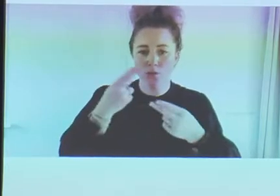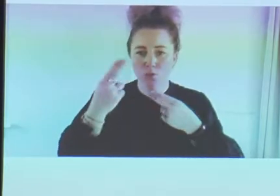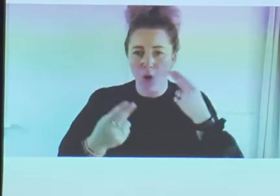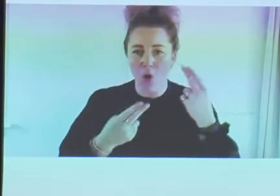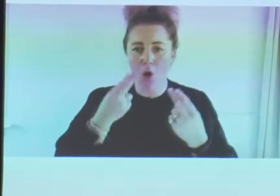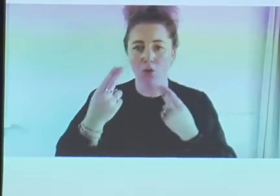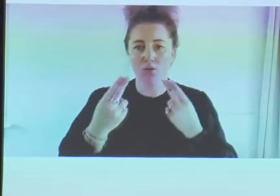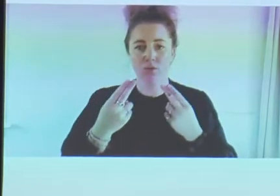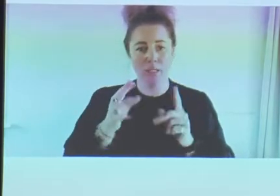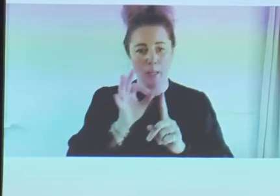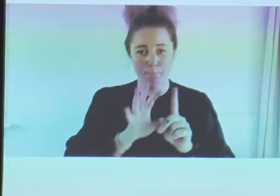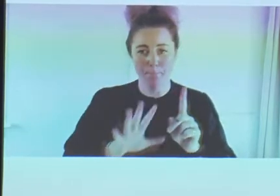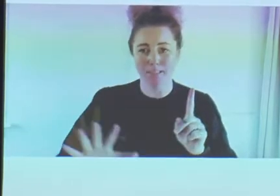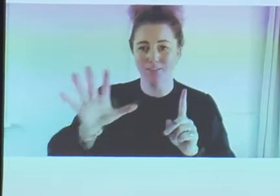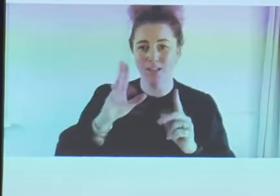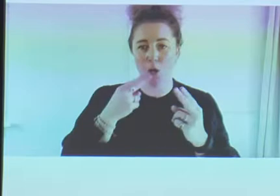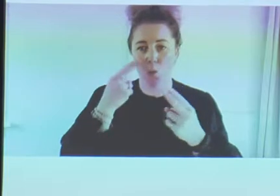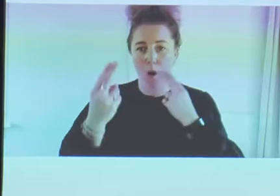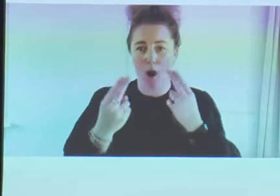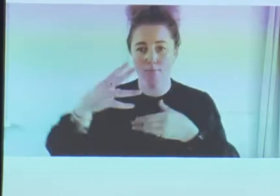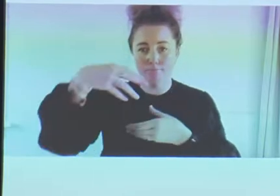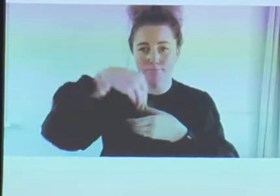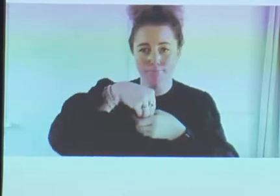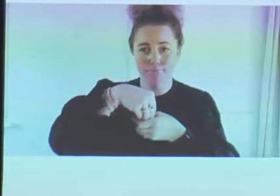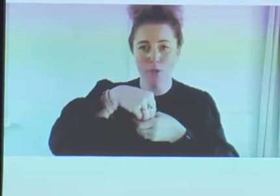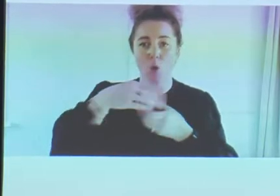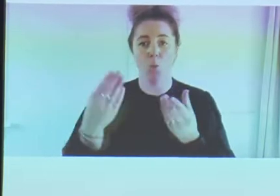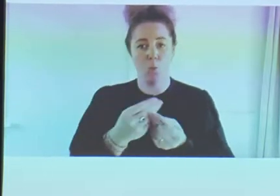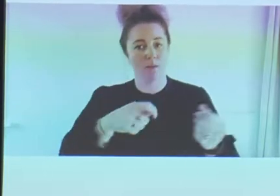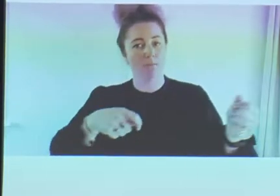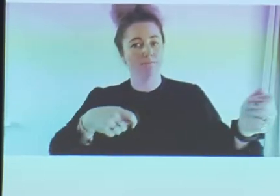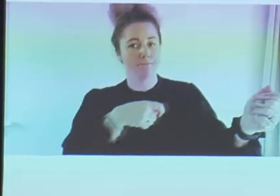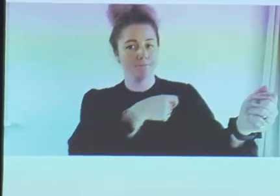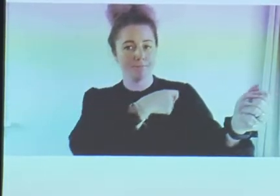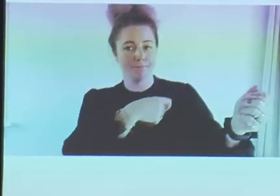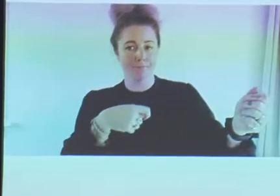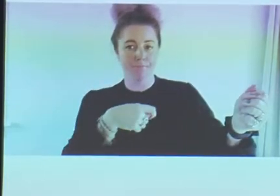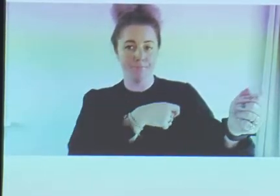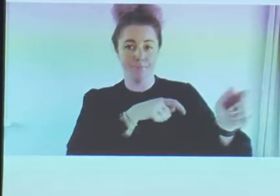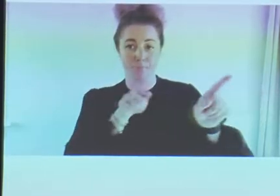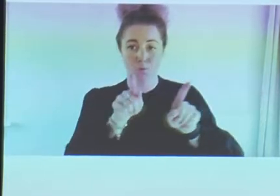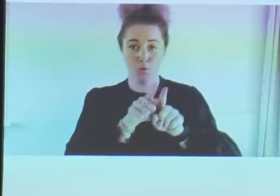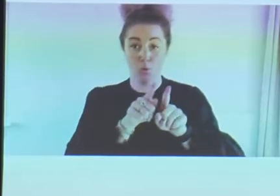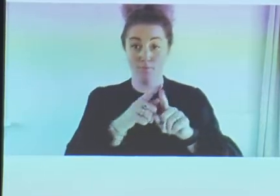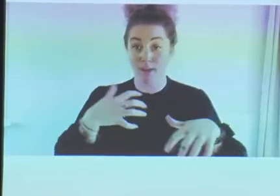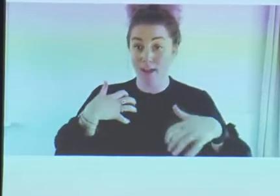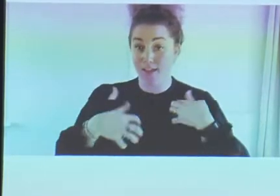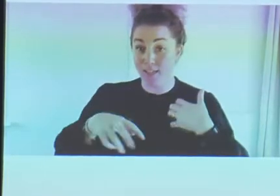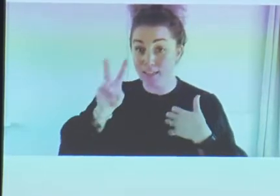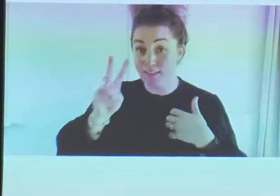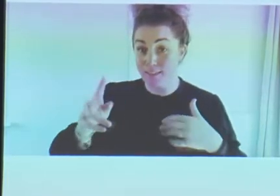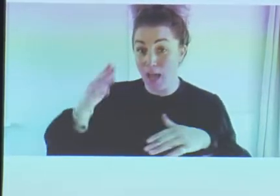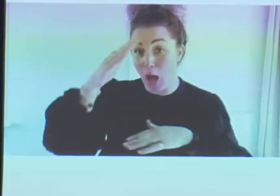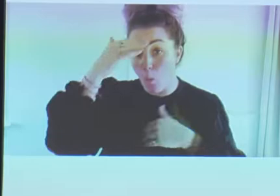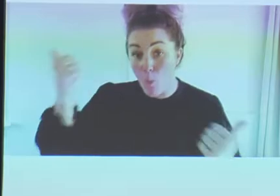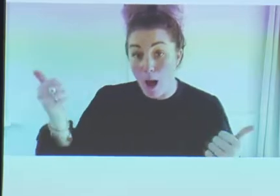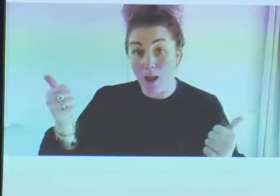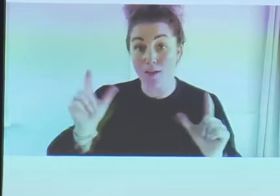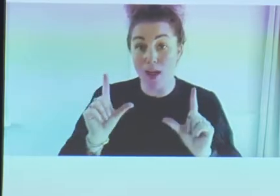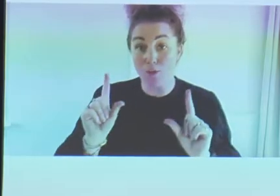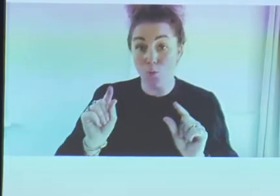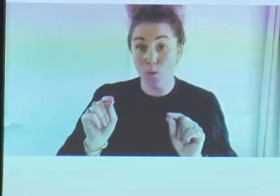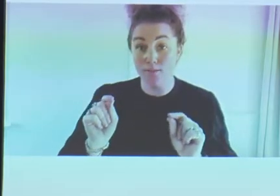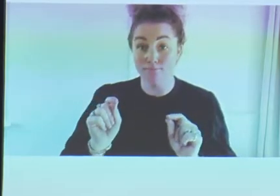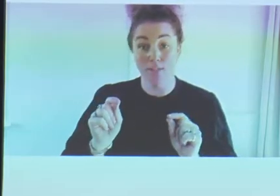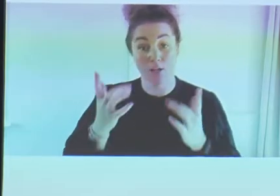Pacific choir with the New Zealand Symphony Orchestra and I am so excited when I see how well our Pacific artists are performing